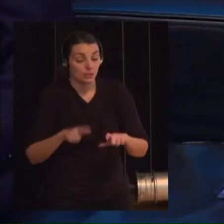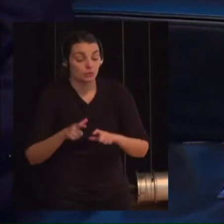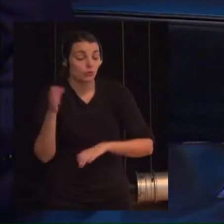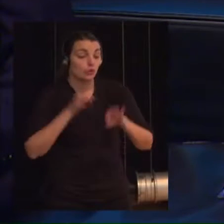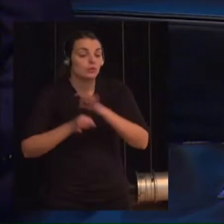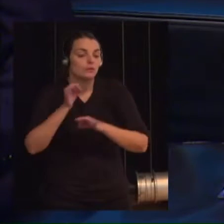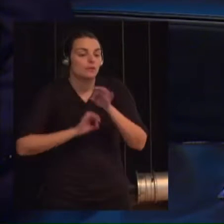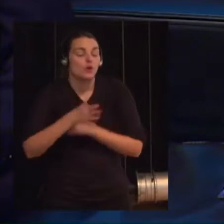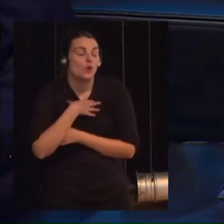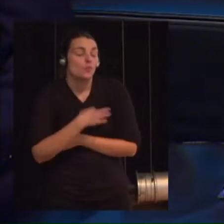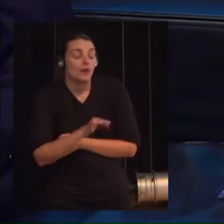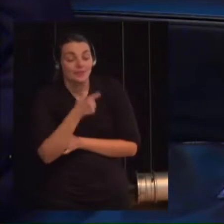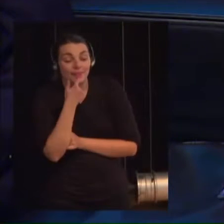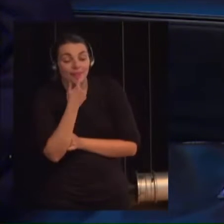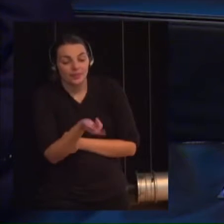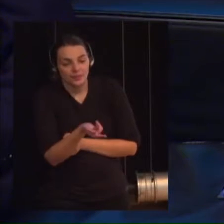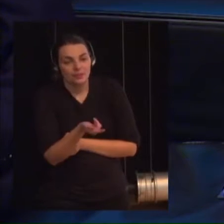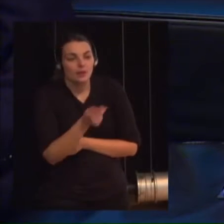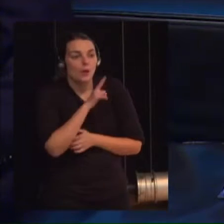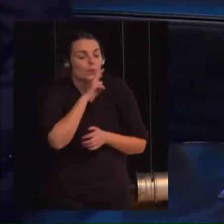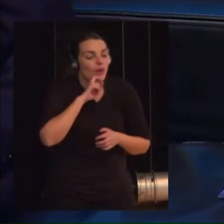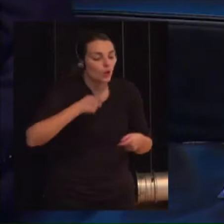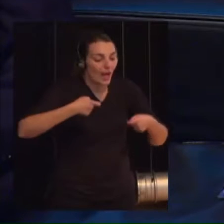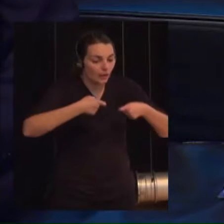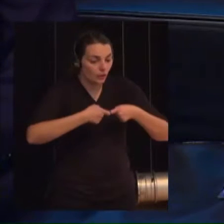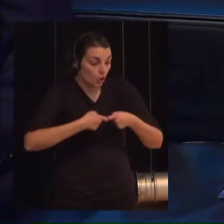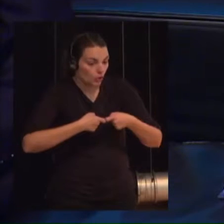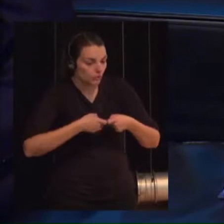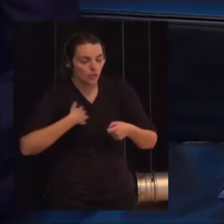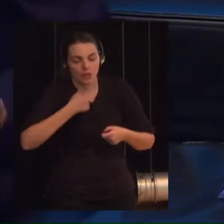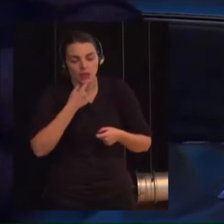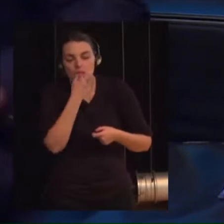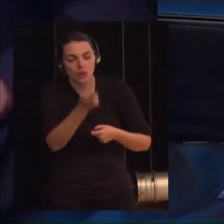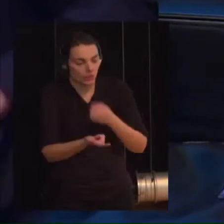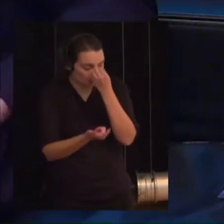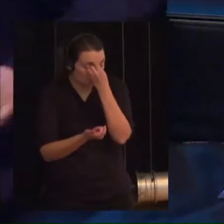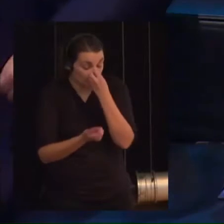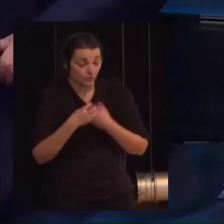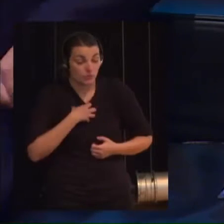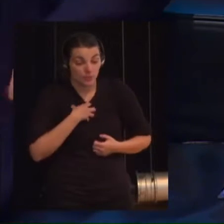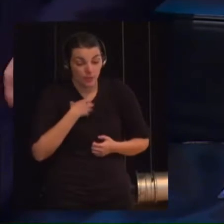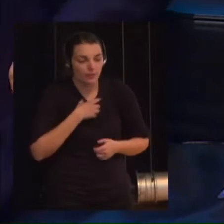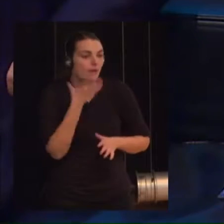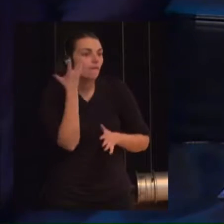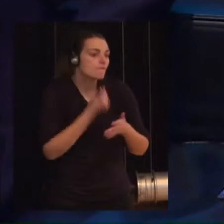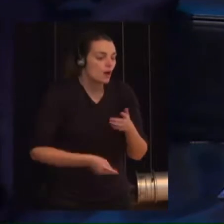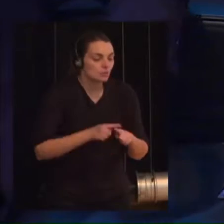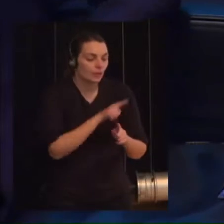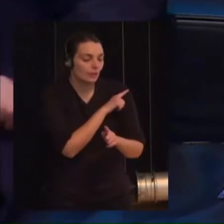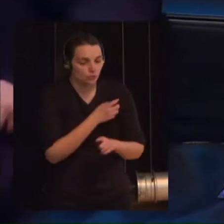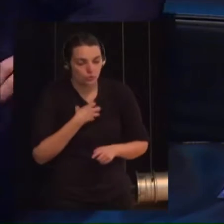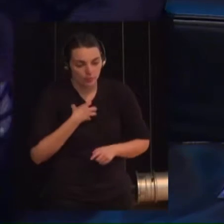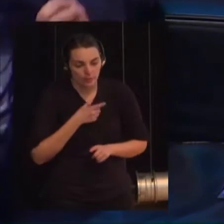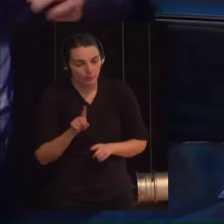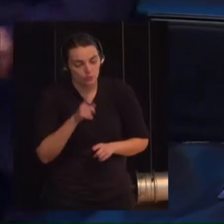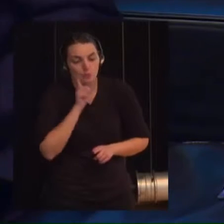worry about, so we can't start talking about how bad we've done at something. But that's not true of the philanthropic sector, and it seems